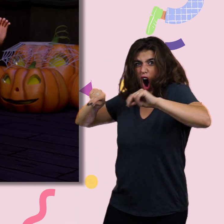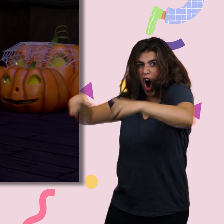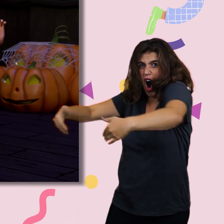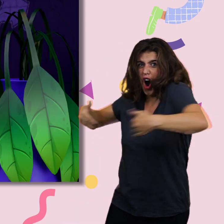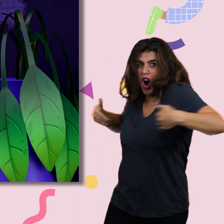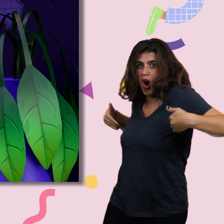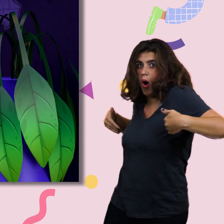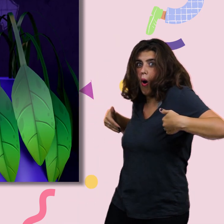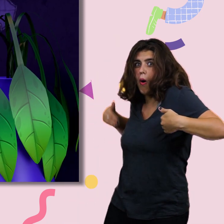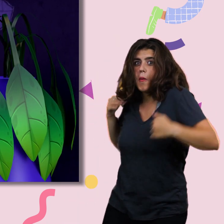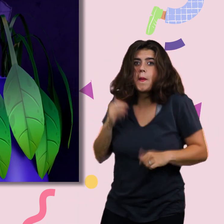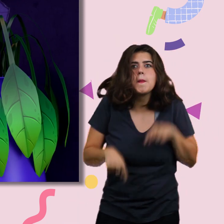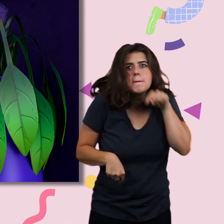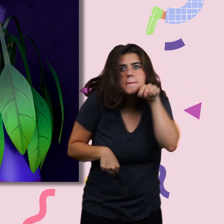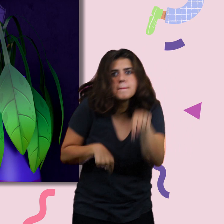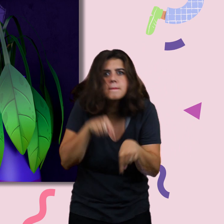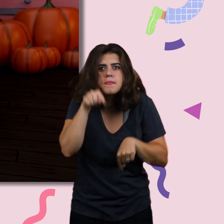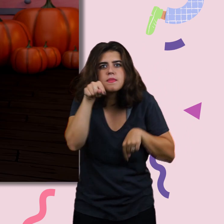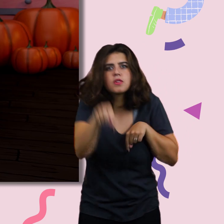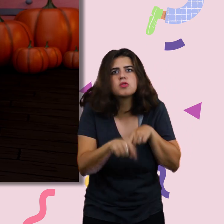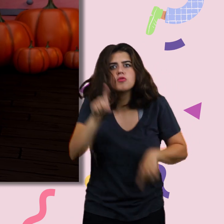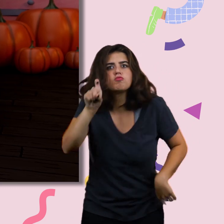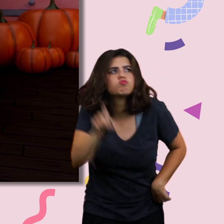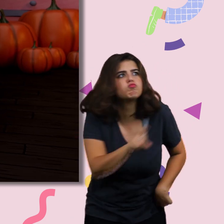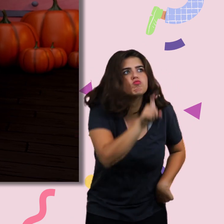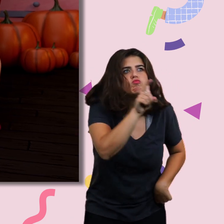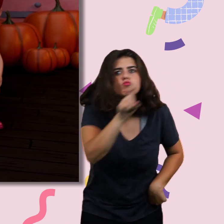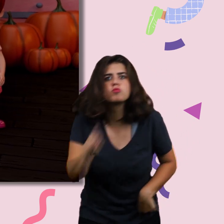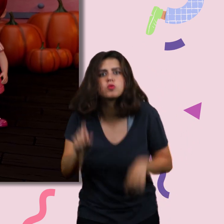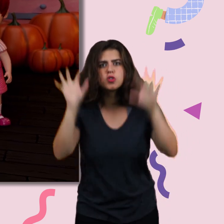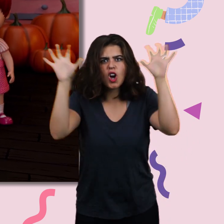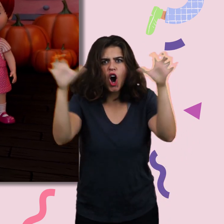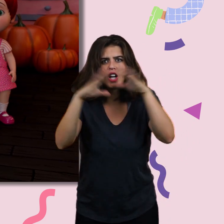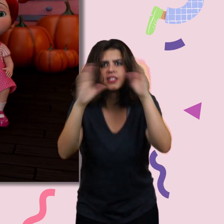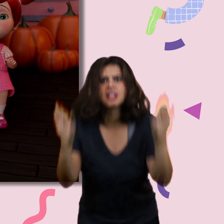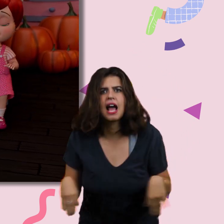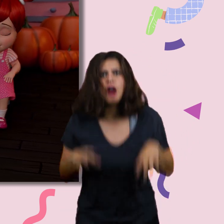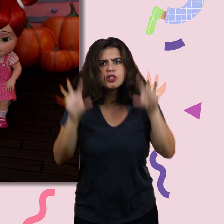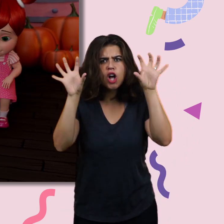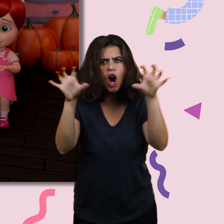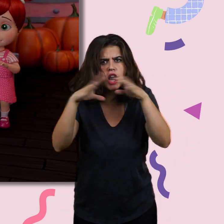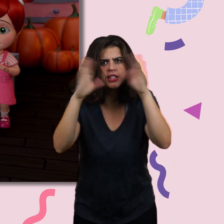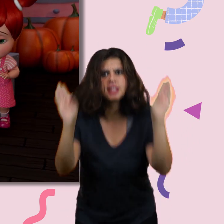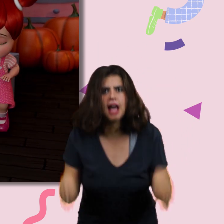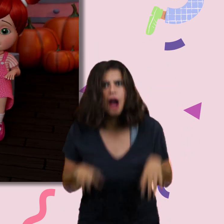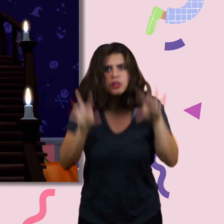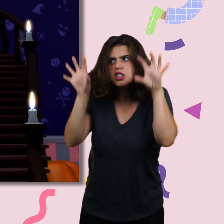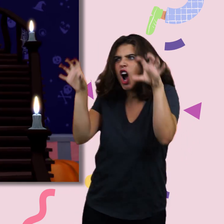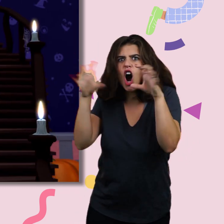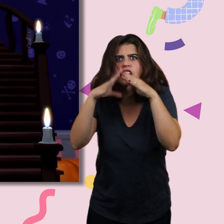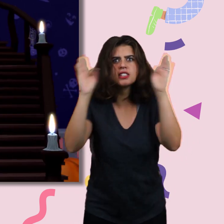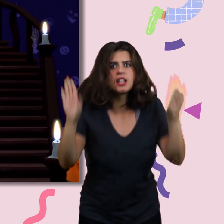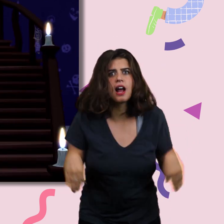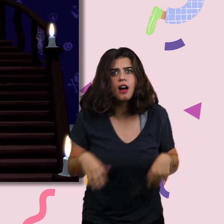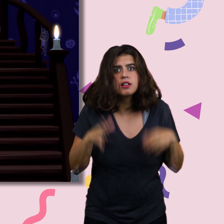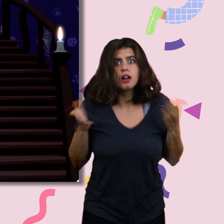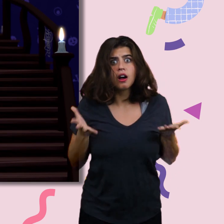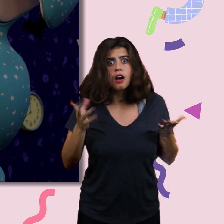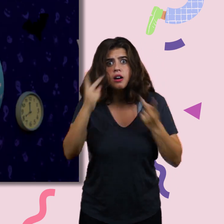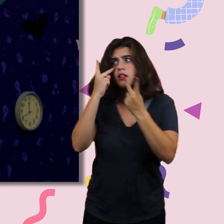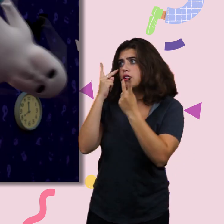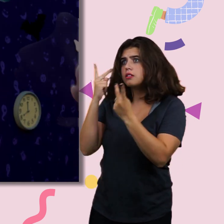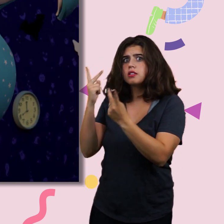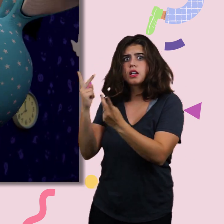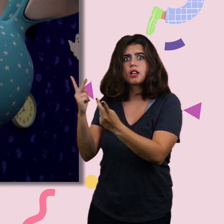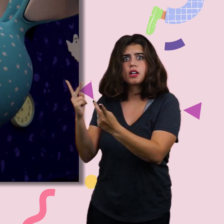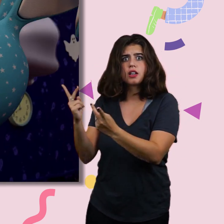thanks! Tip-tap, here we go, walking through the haunted house. Haunted house, haunted house, what